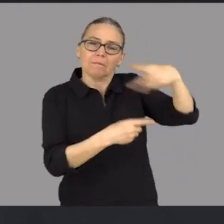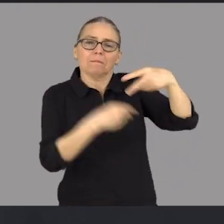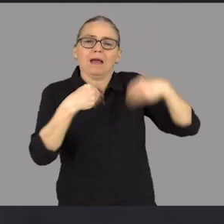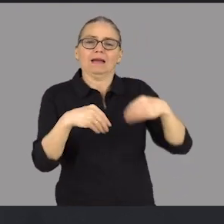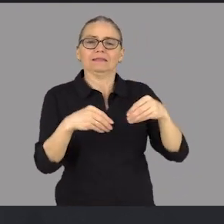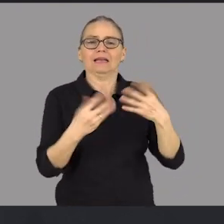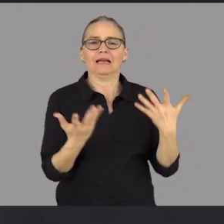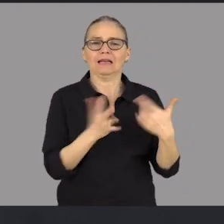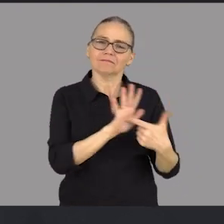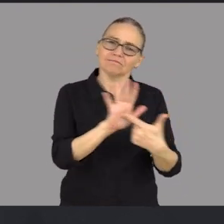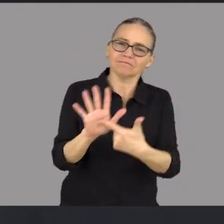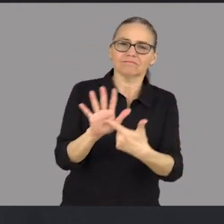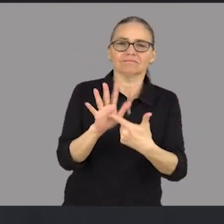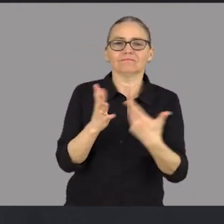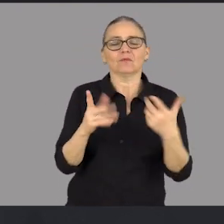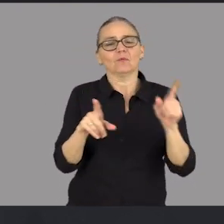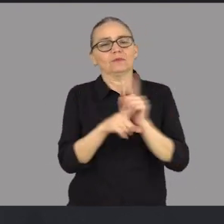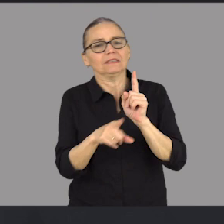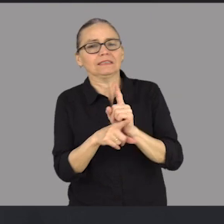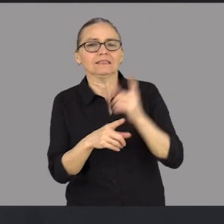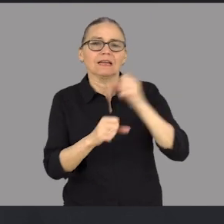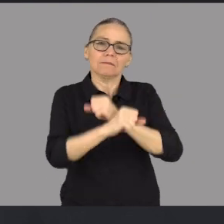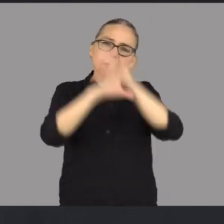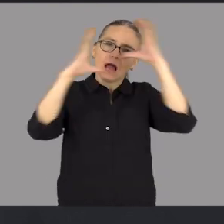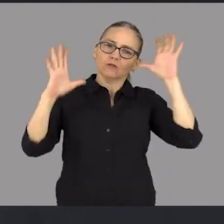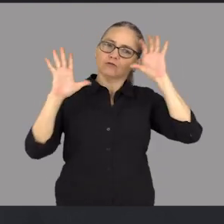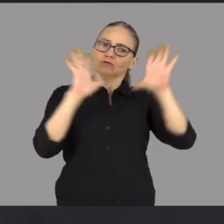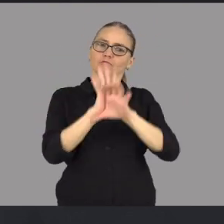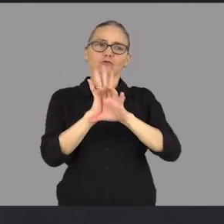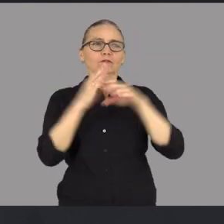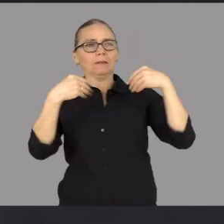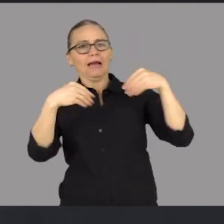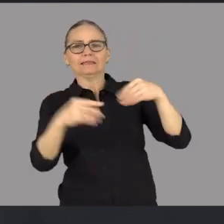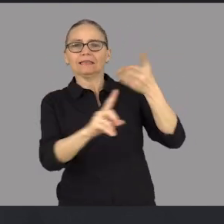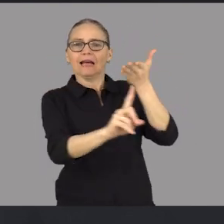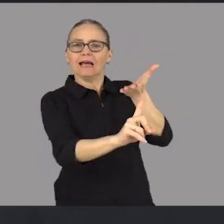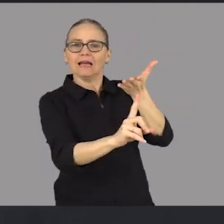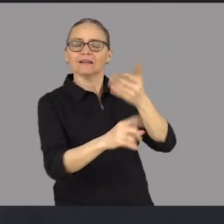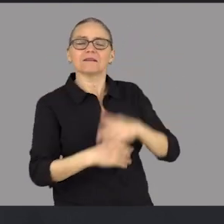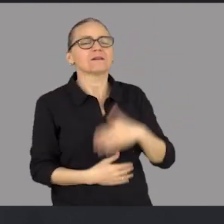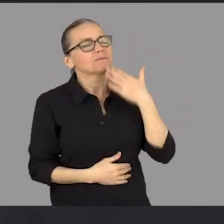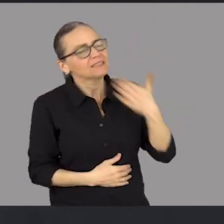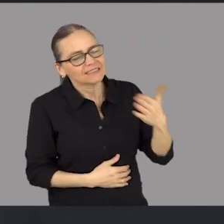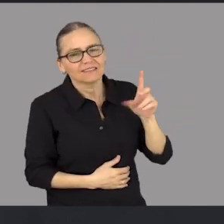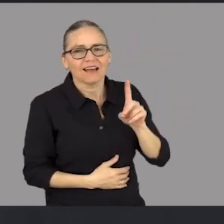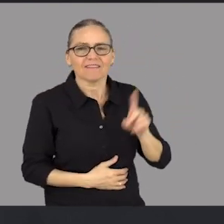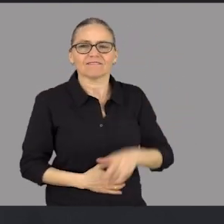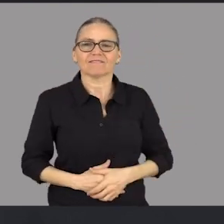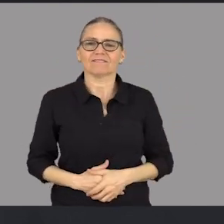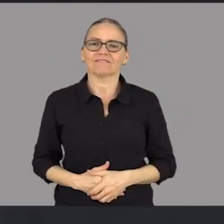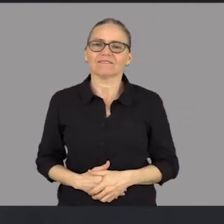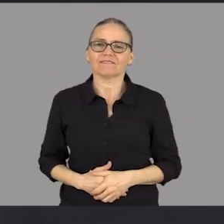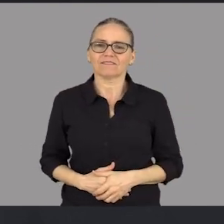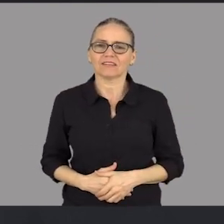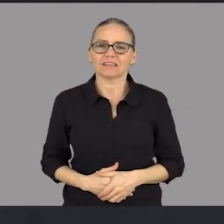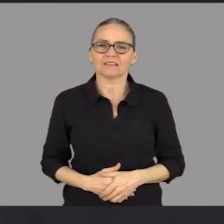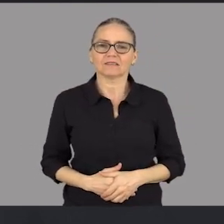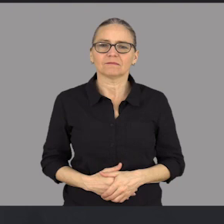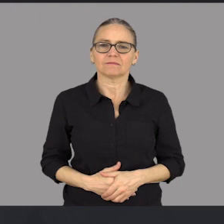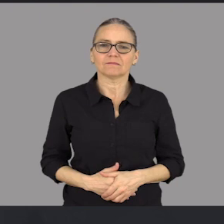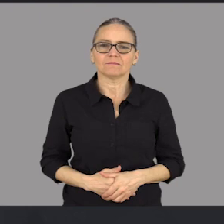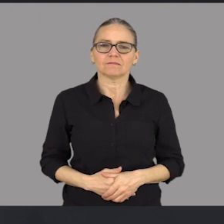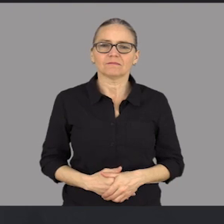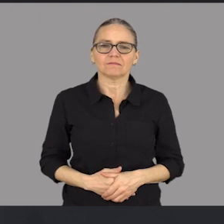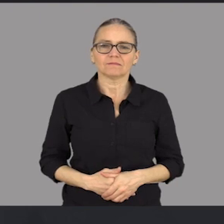being franchised, it really relies on the franchise owner to, the culture they want to create in